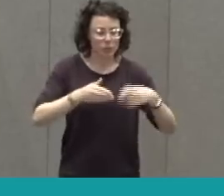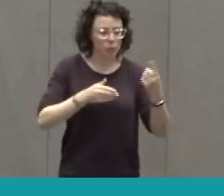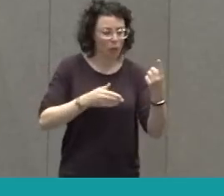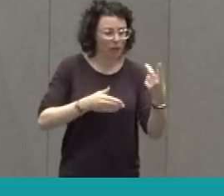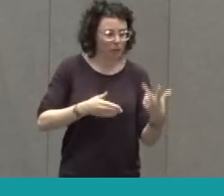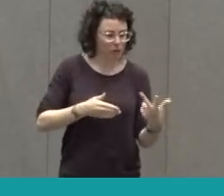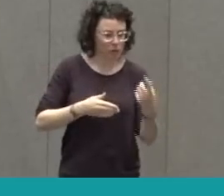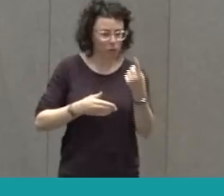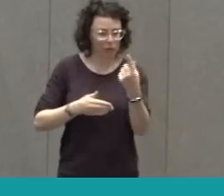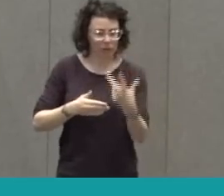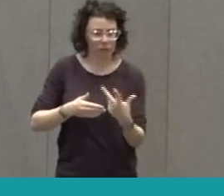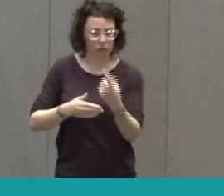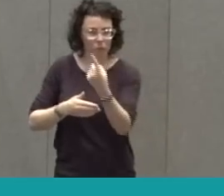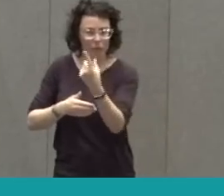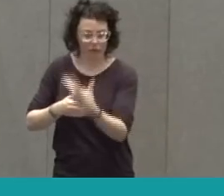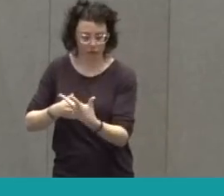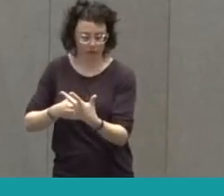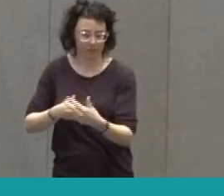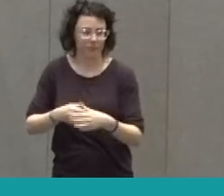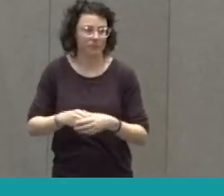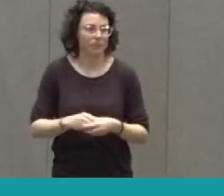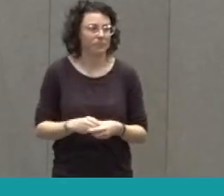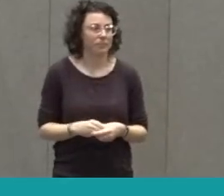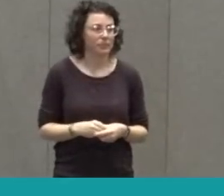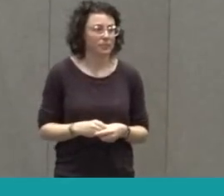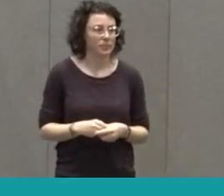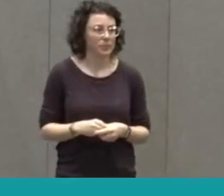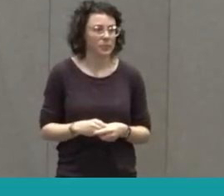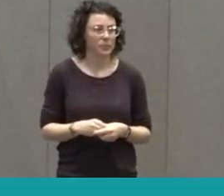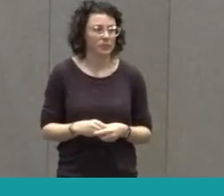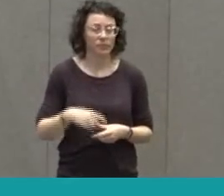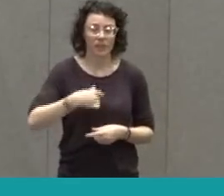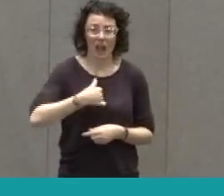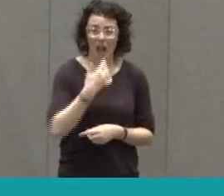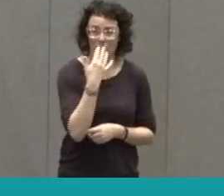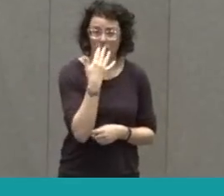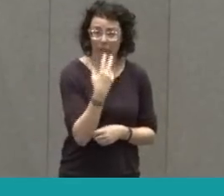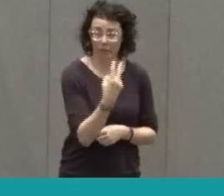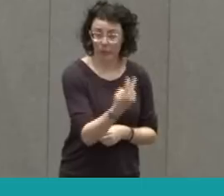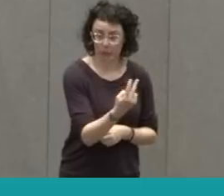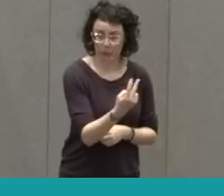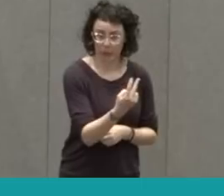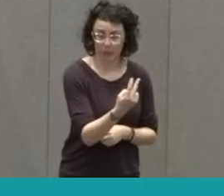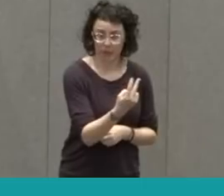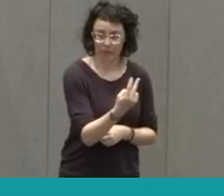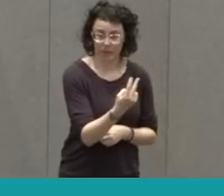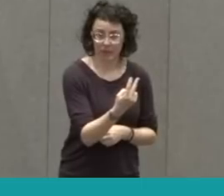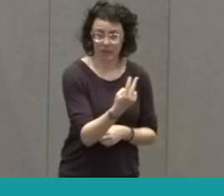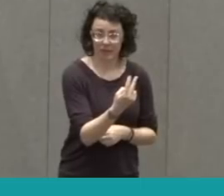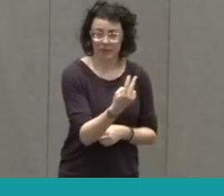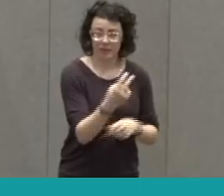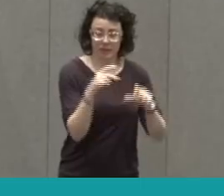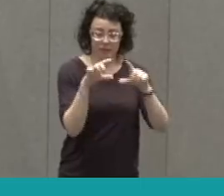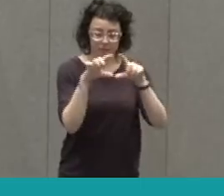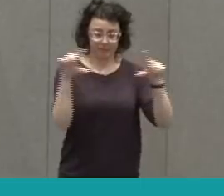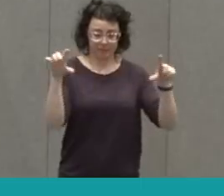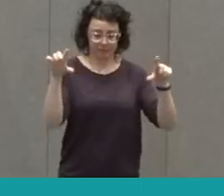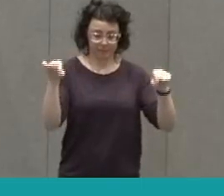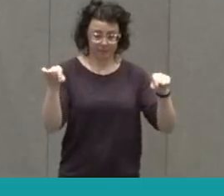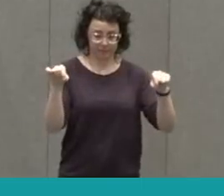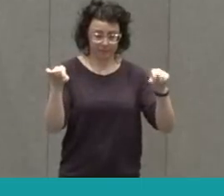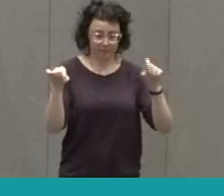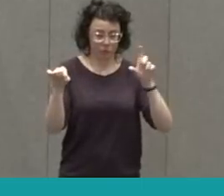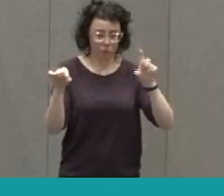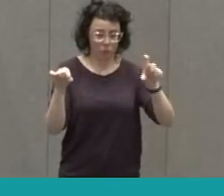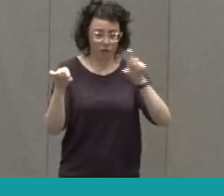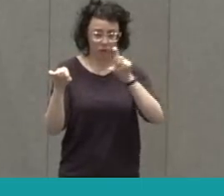2. And the bottom, I has 6ths, not thirds. So I'm going to split those in half, the